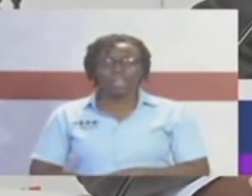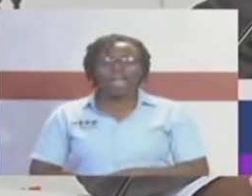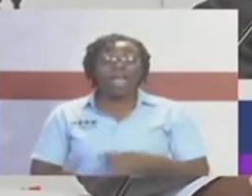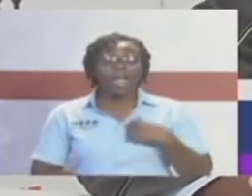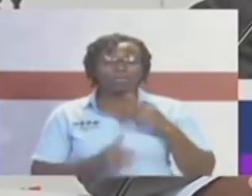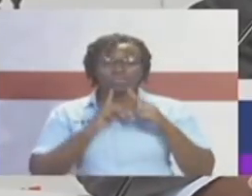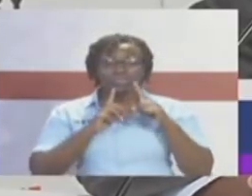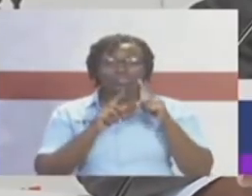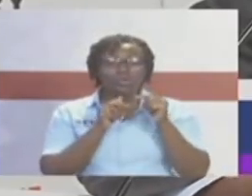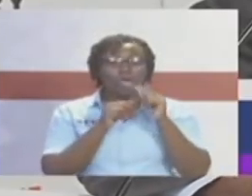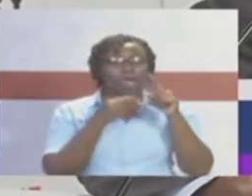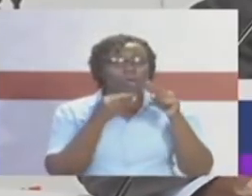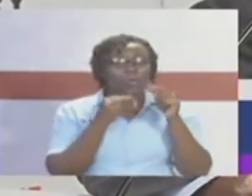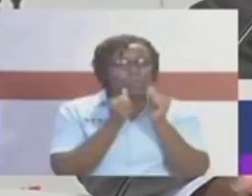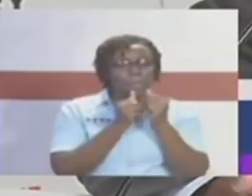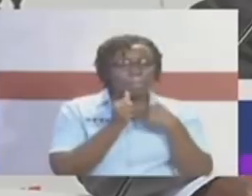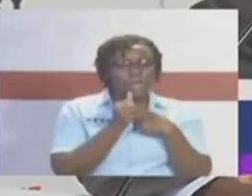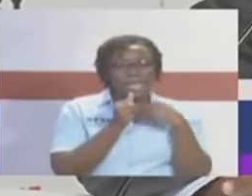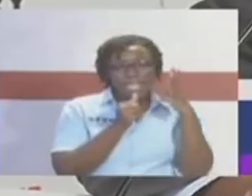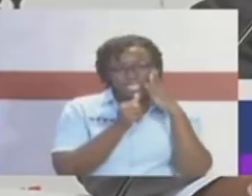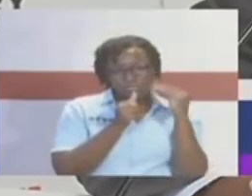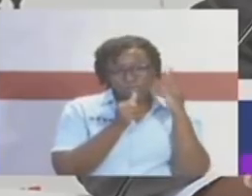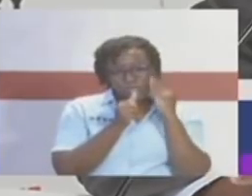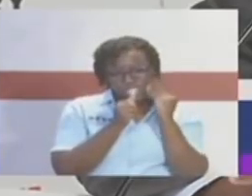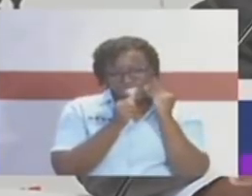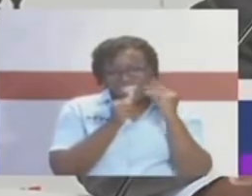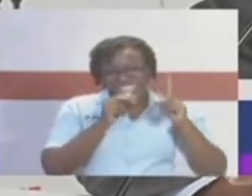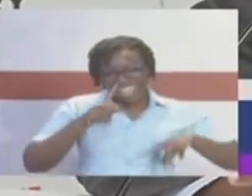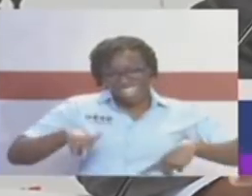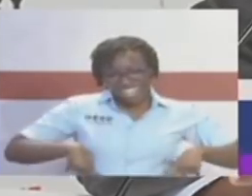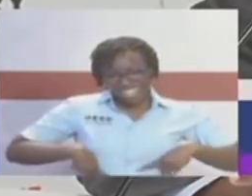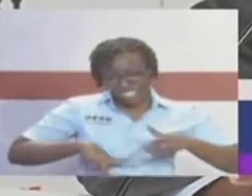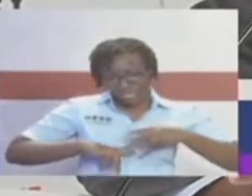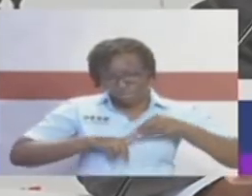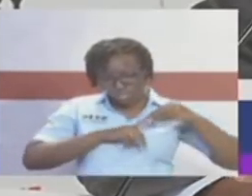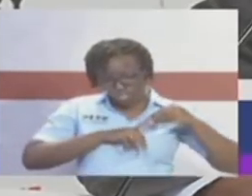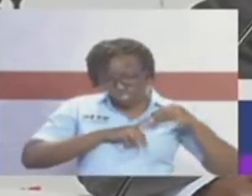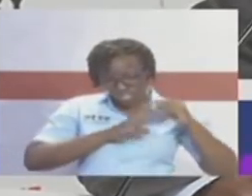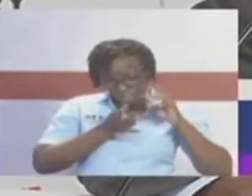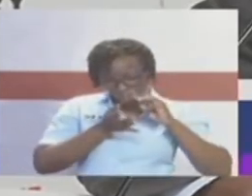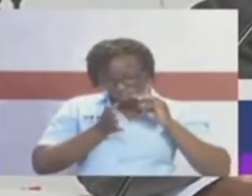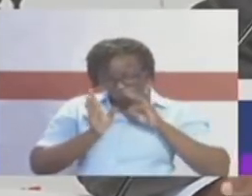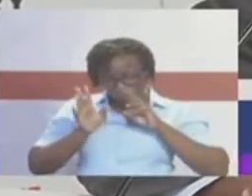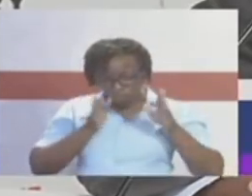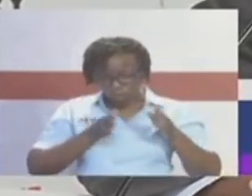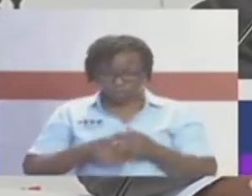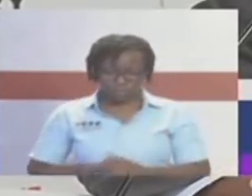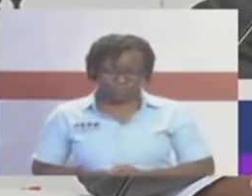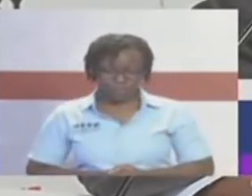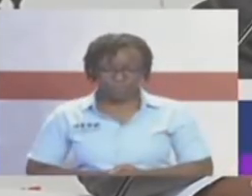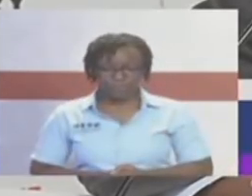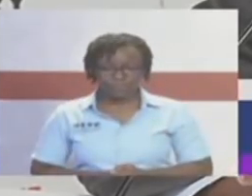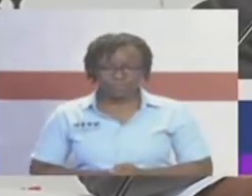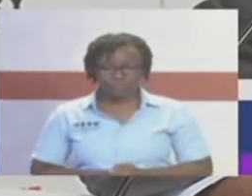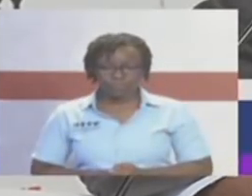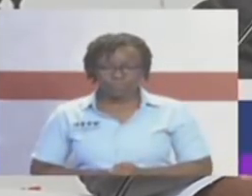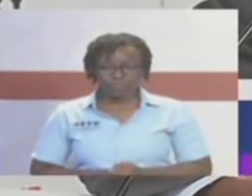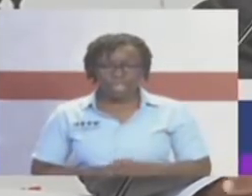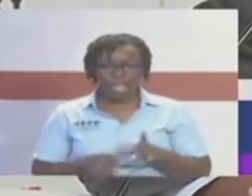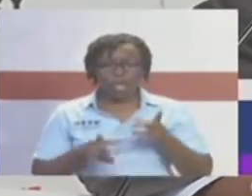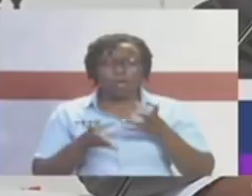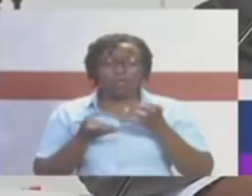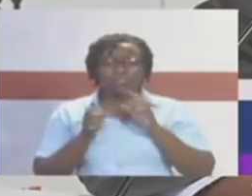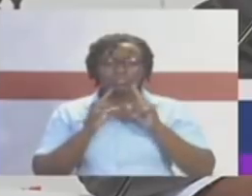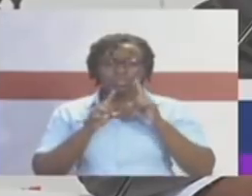morning. I want to take you through a historical journey with COVID and dialysis, just like my